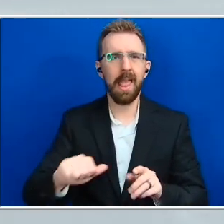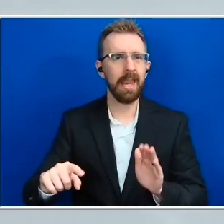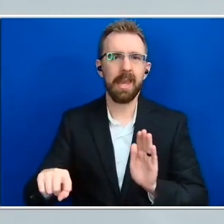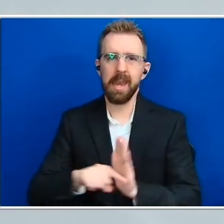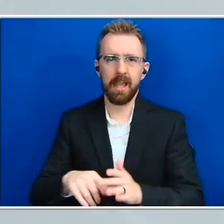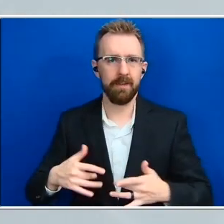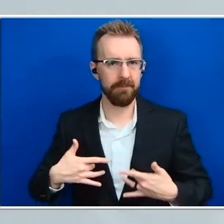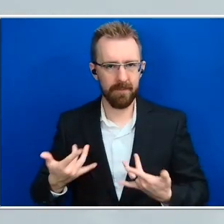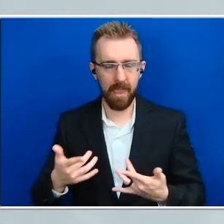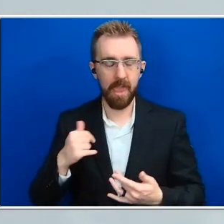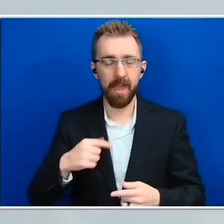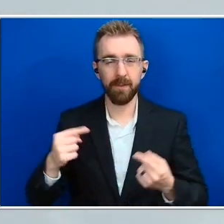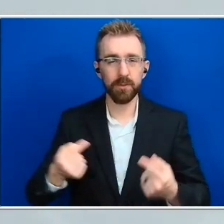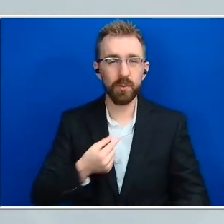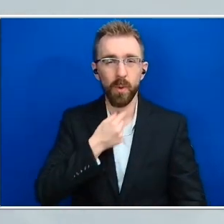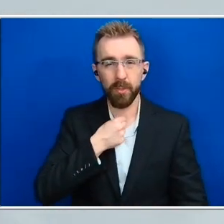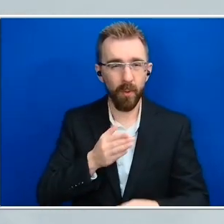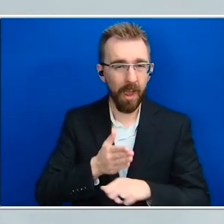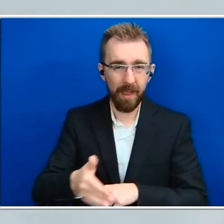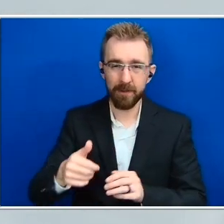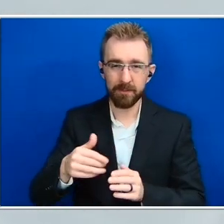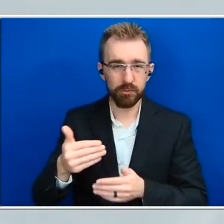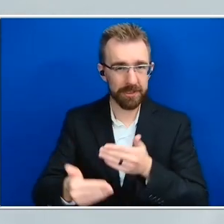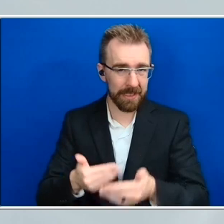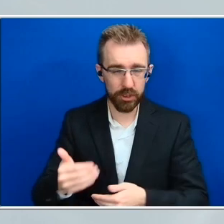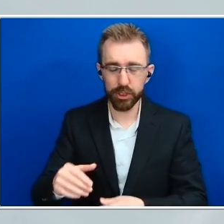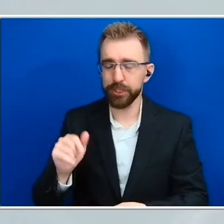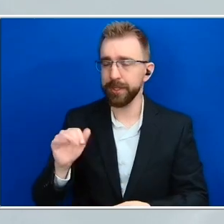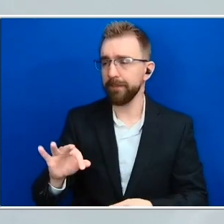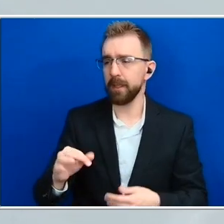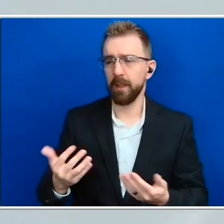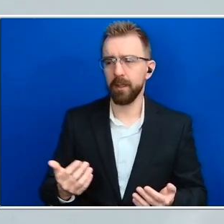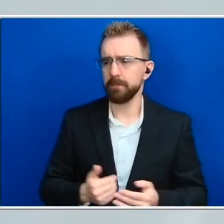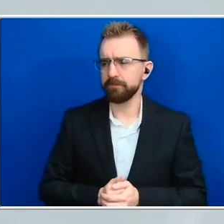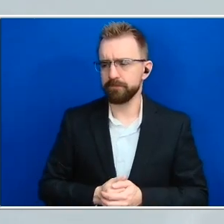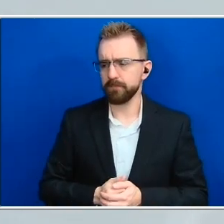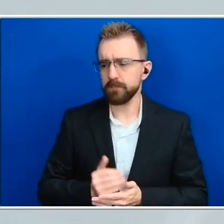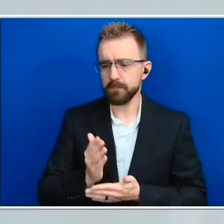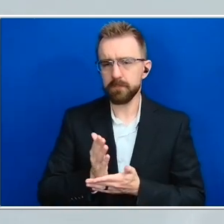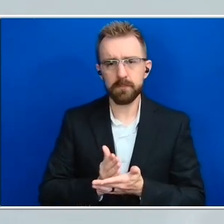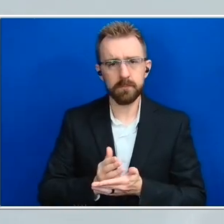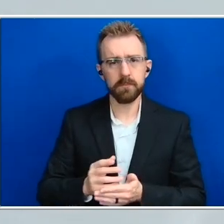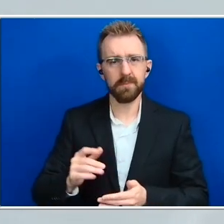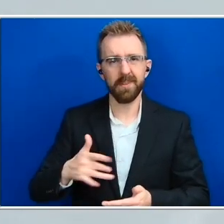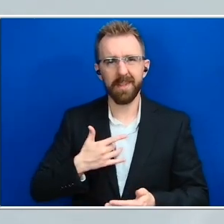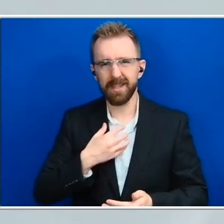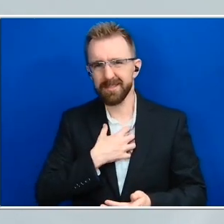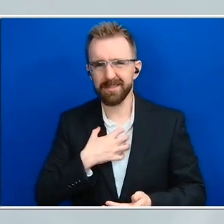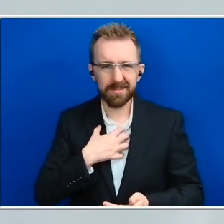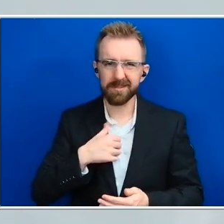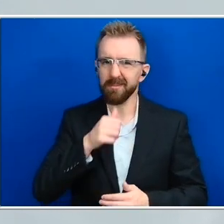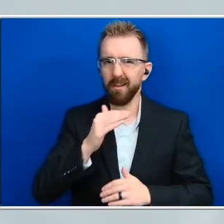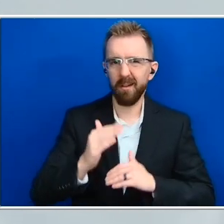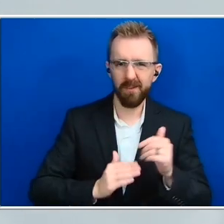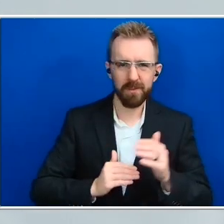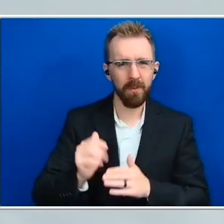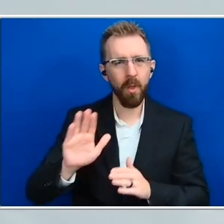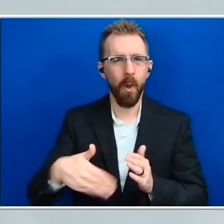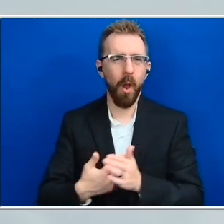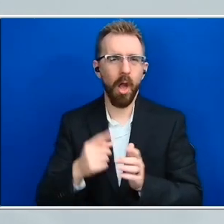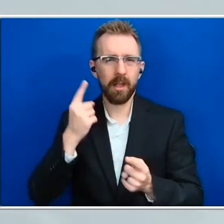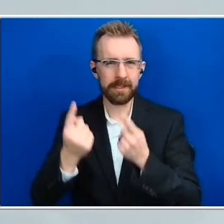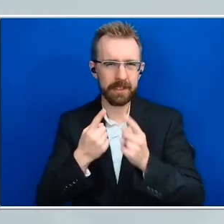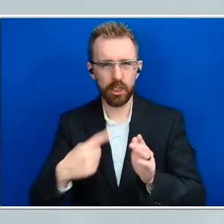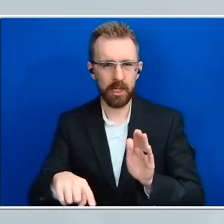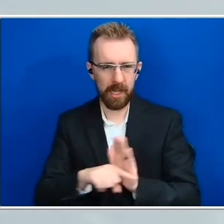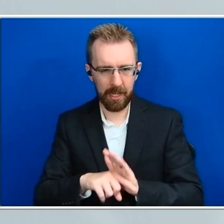throat after the procedure, if you get, some discomfort in the chest, these are all adverse event. But major